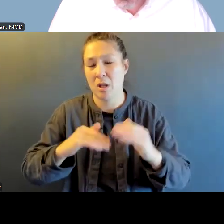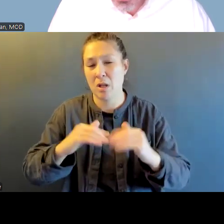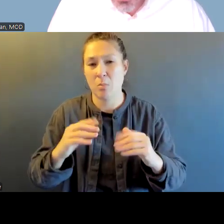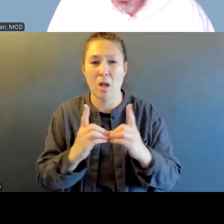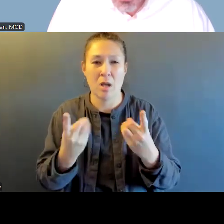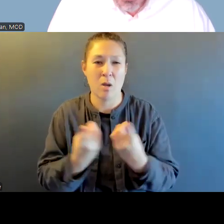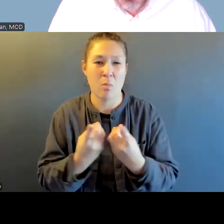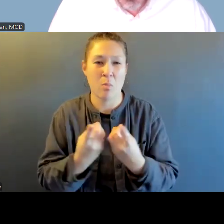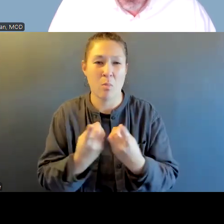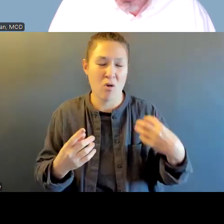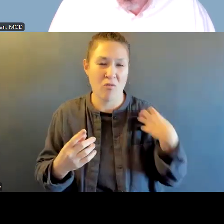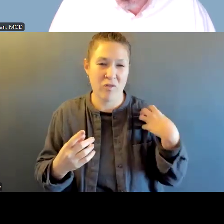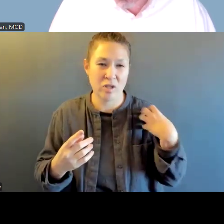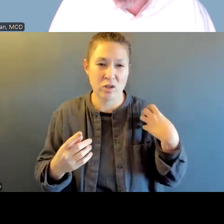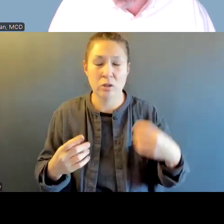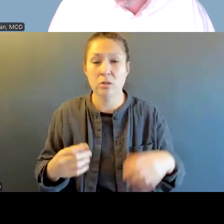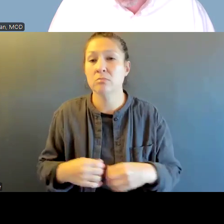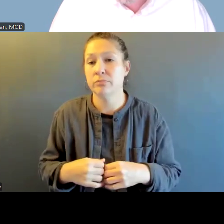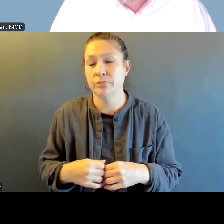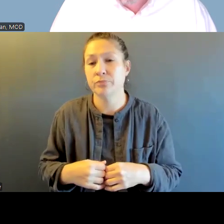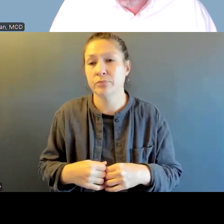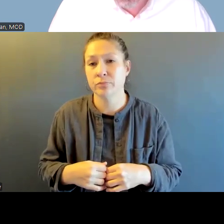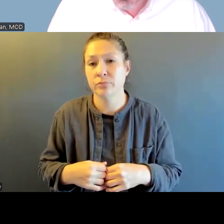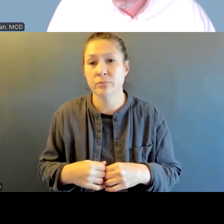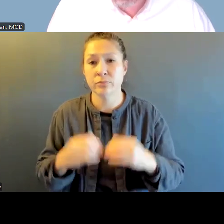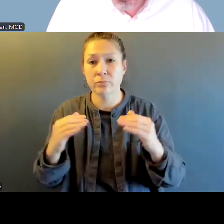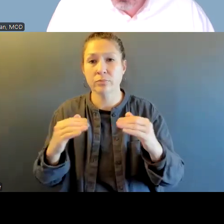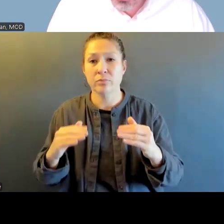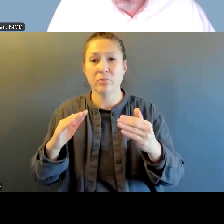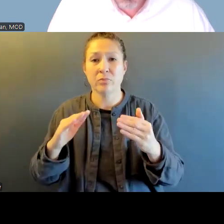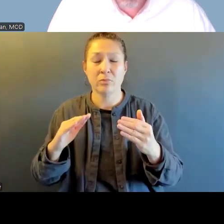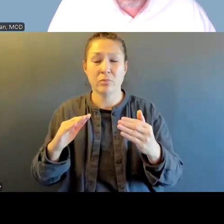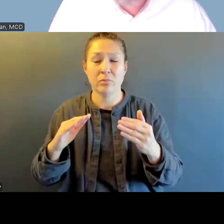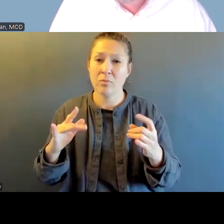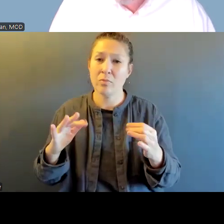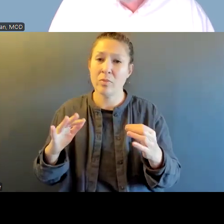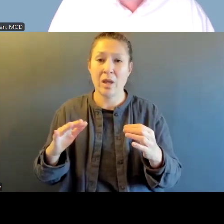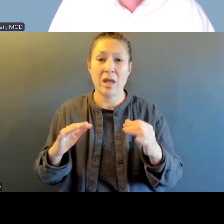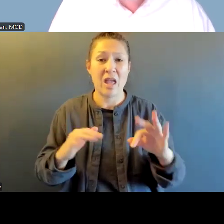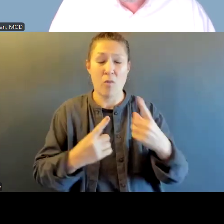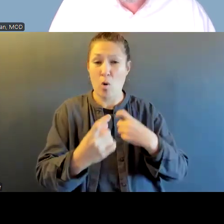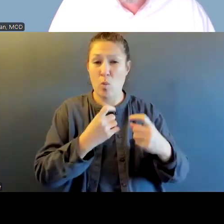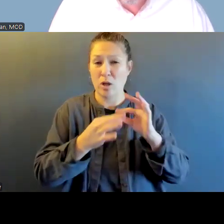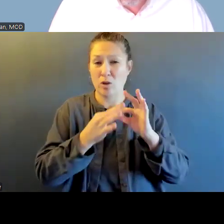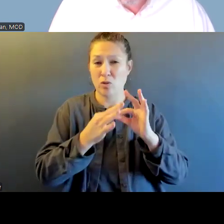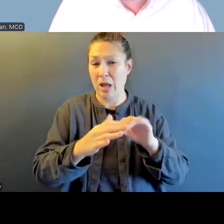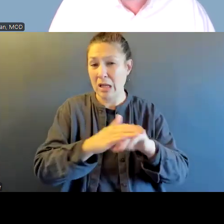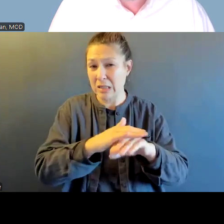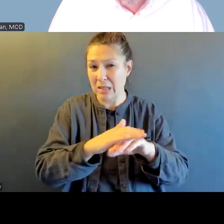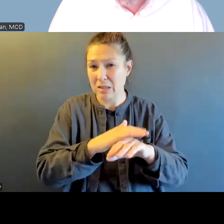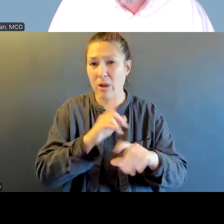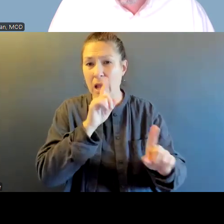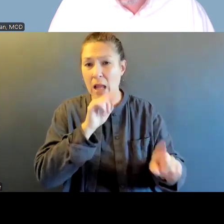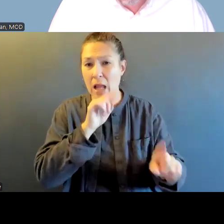For community response, commissions answer inquiries about accessibility requirements, provide resources and referrals to